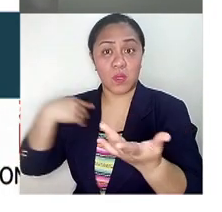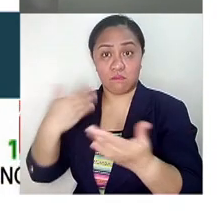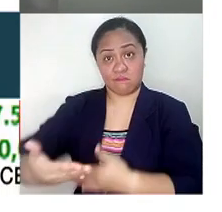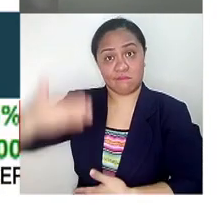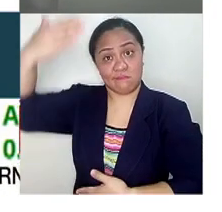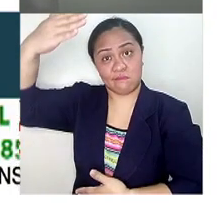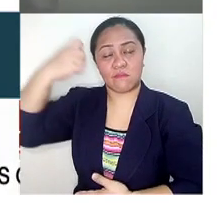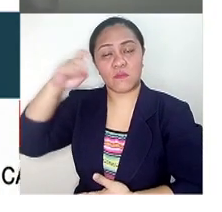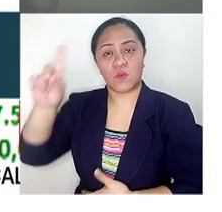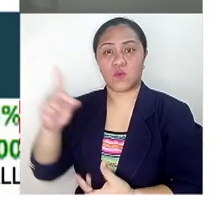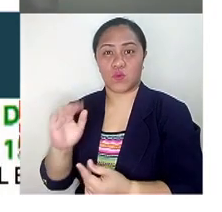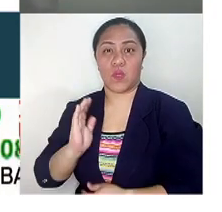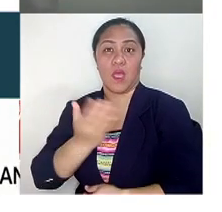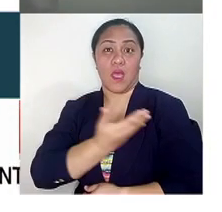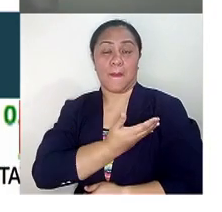ourselves